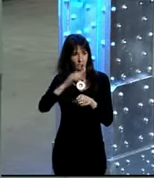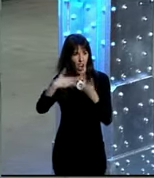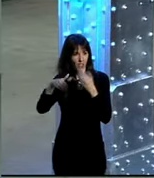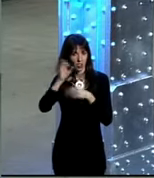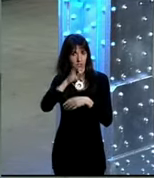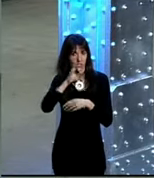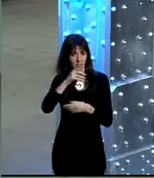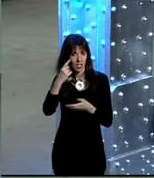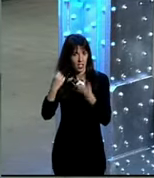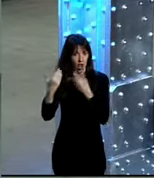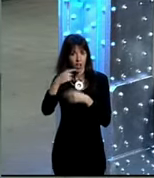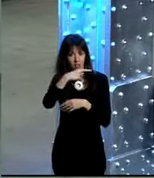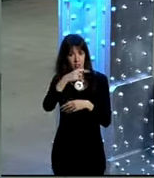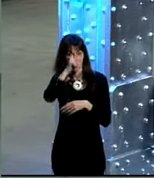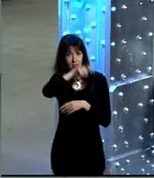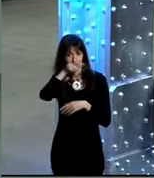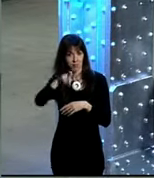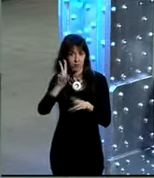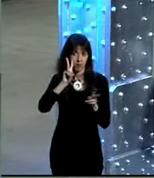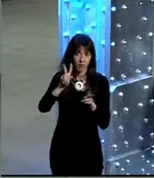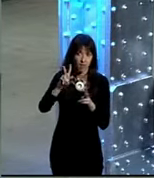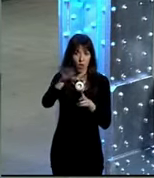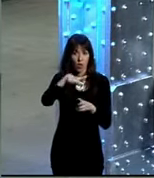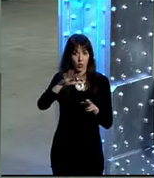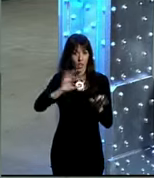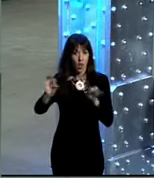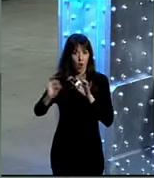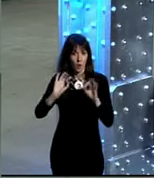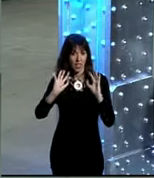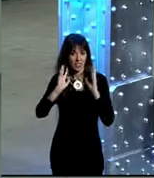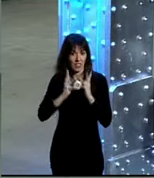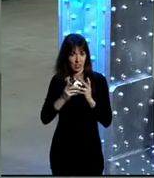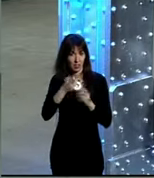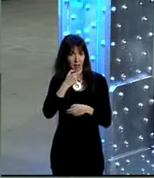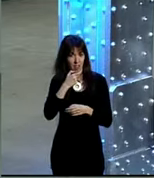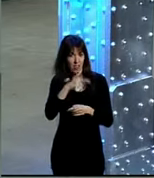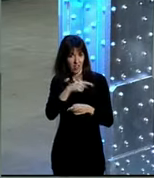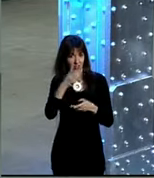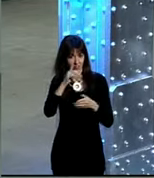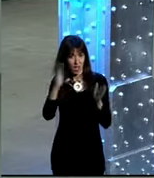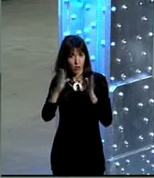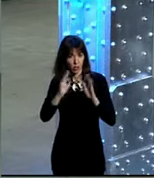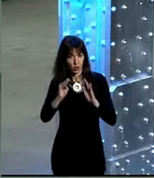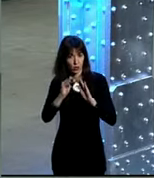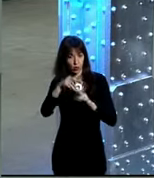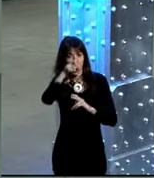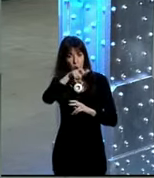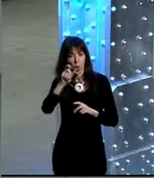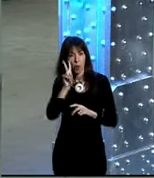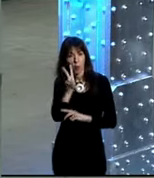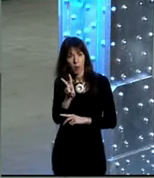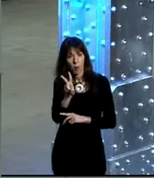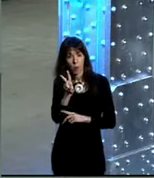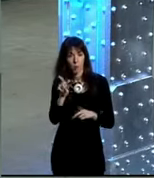like something like this. And this audience here was a very active member of everything that happened